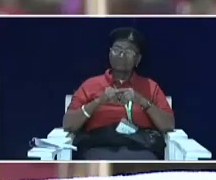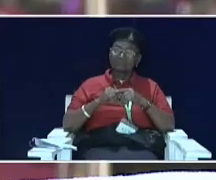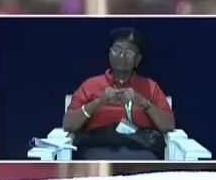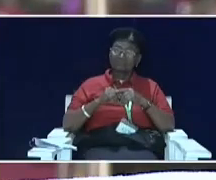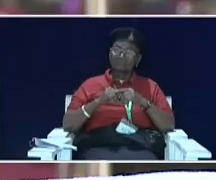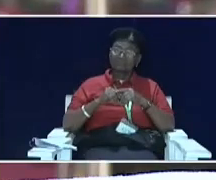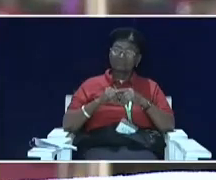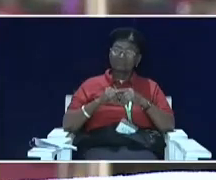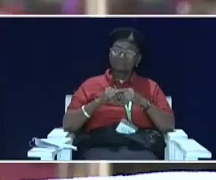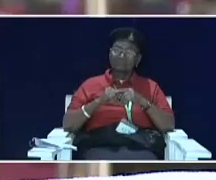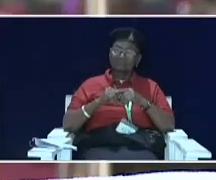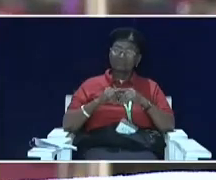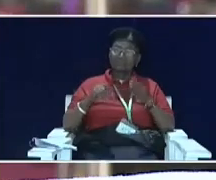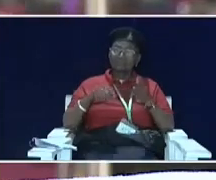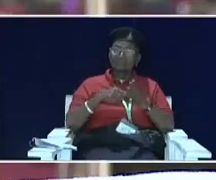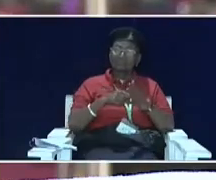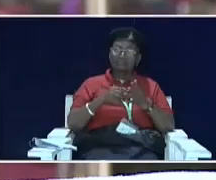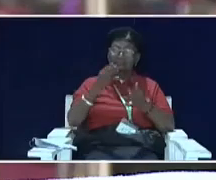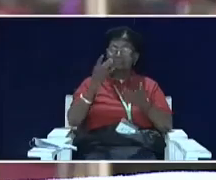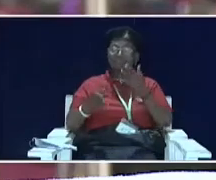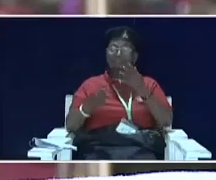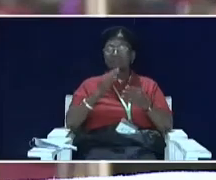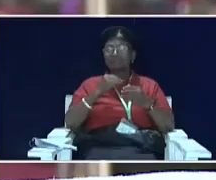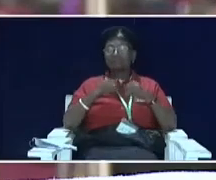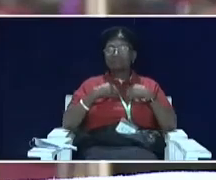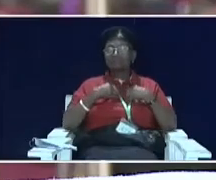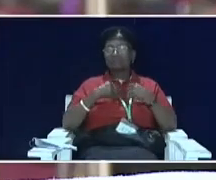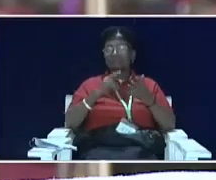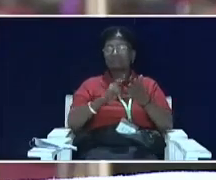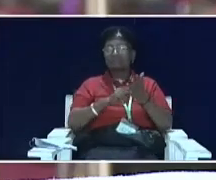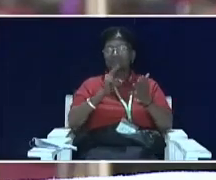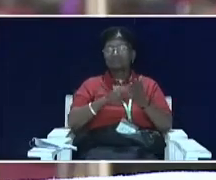This may have a double meaning.